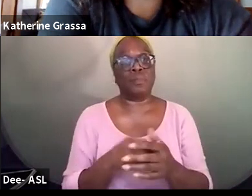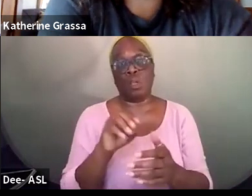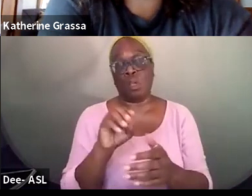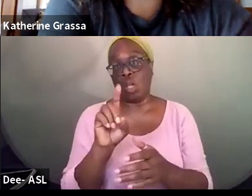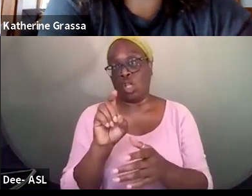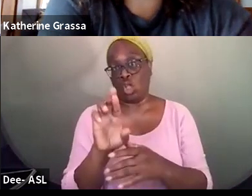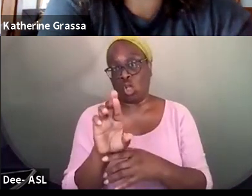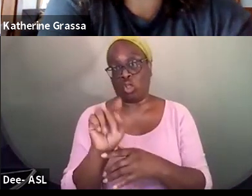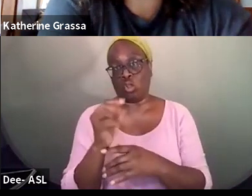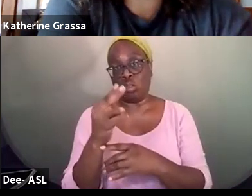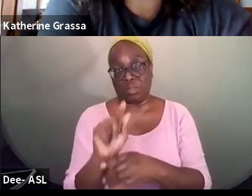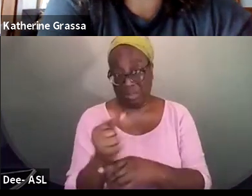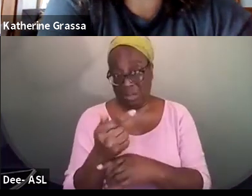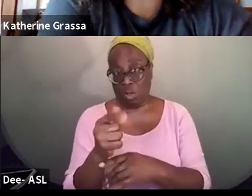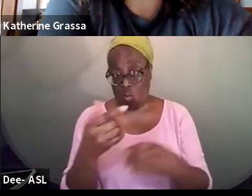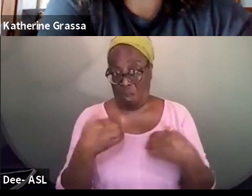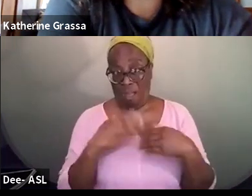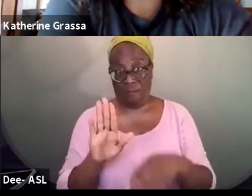have your hand raised.